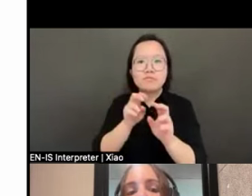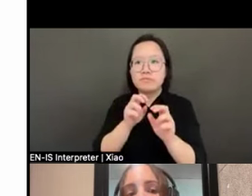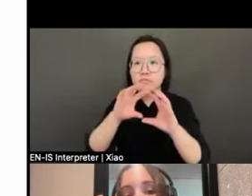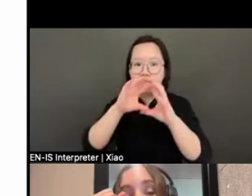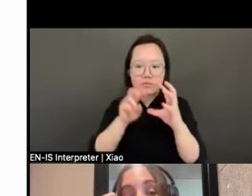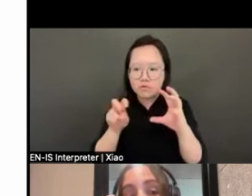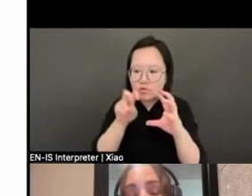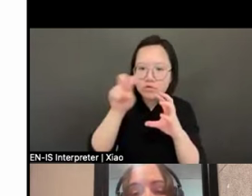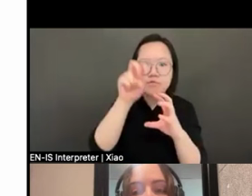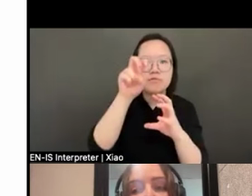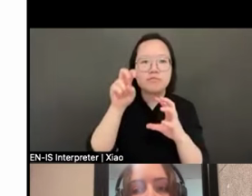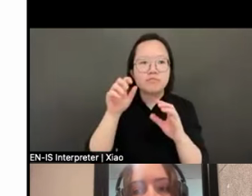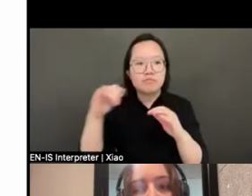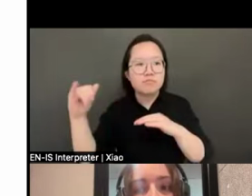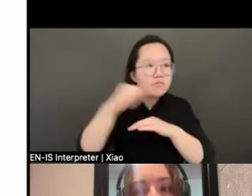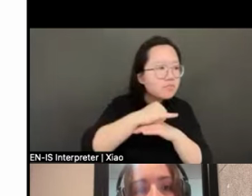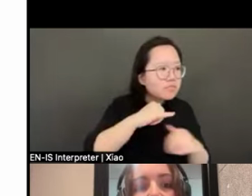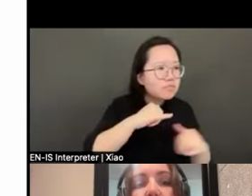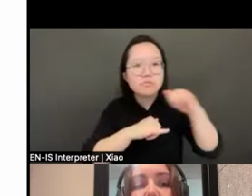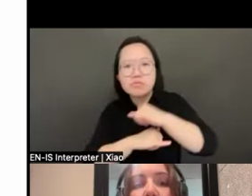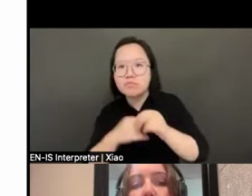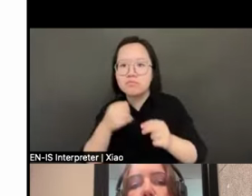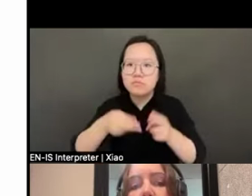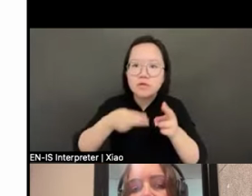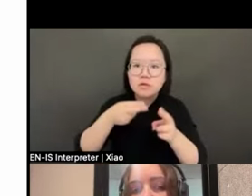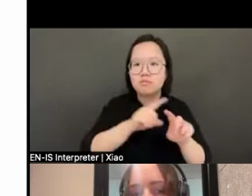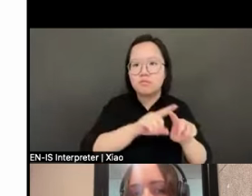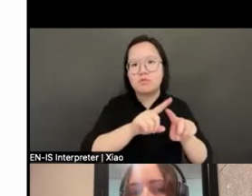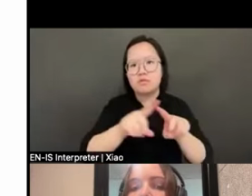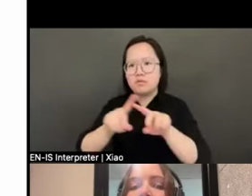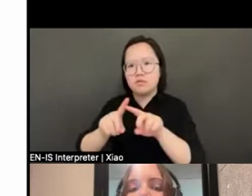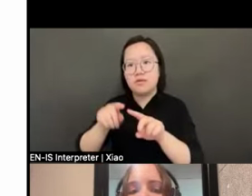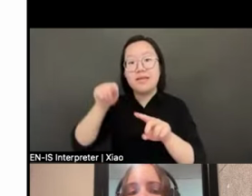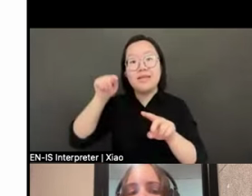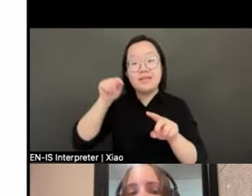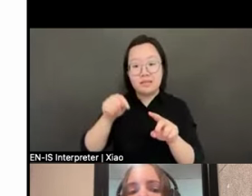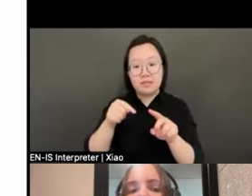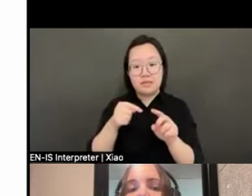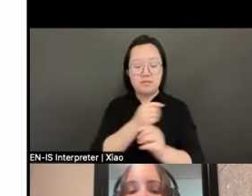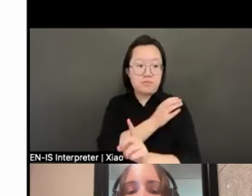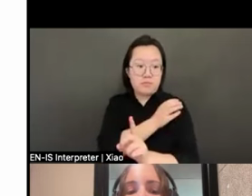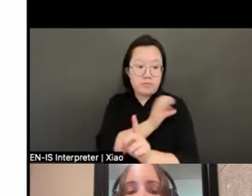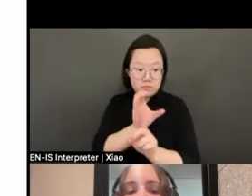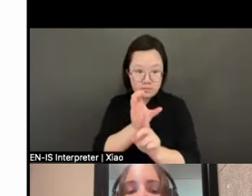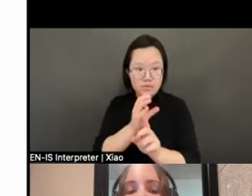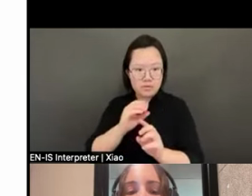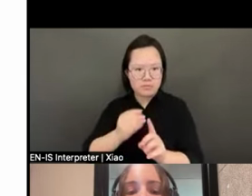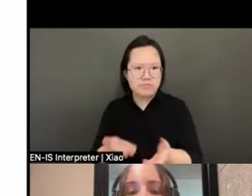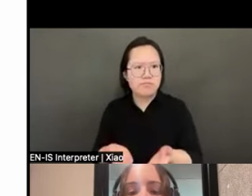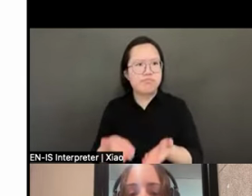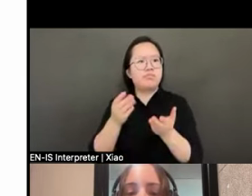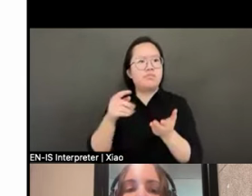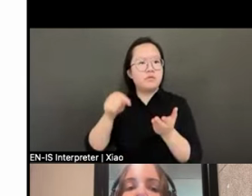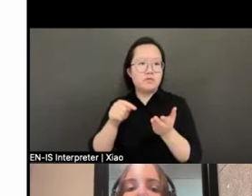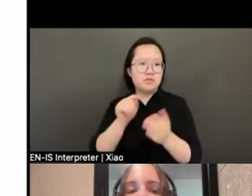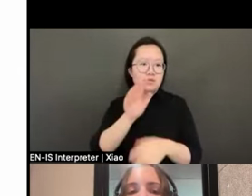You need to budget at least 5% for capacity building of your own organization. So 5% of the